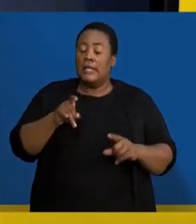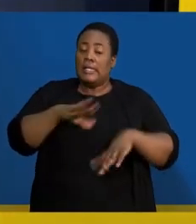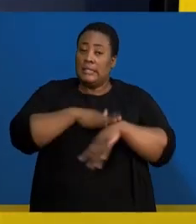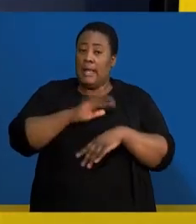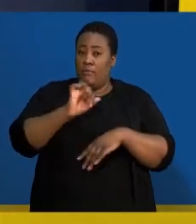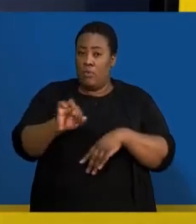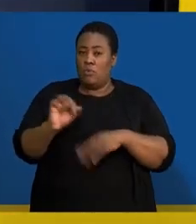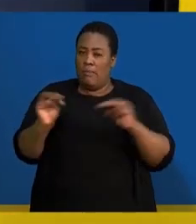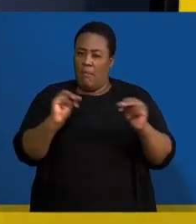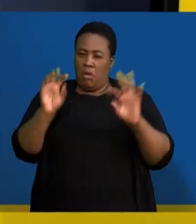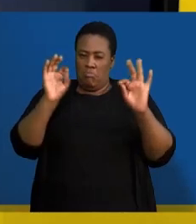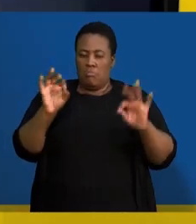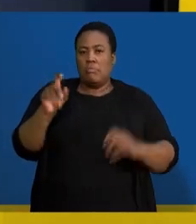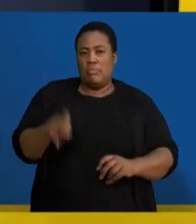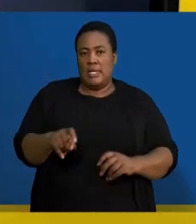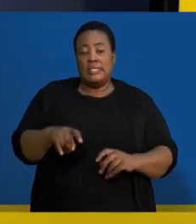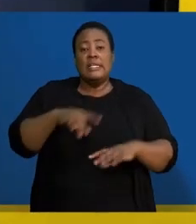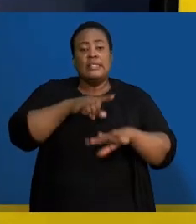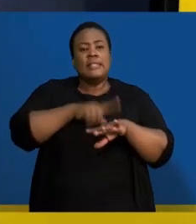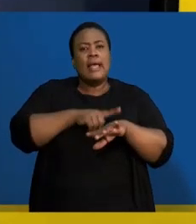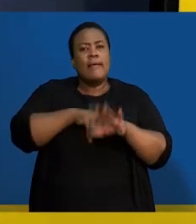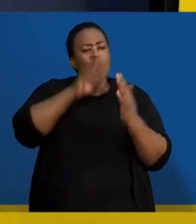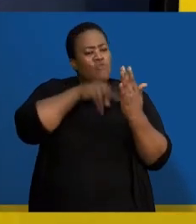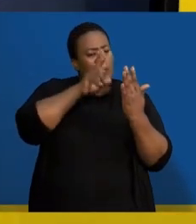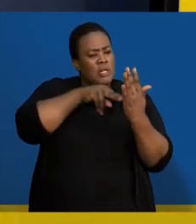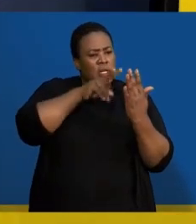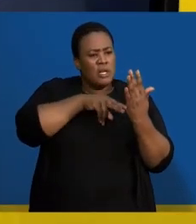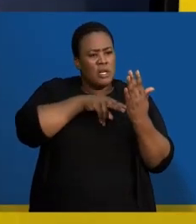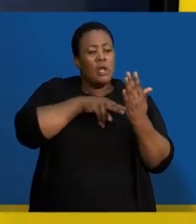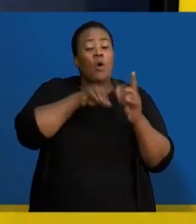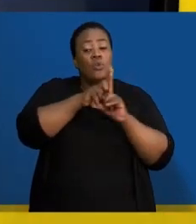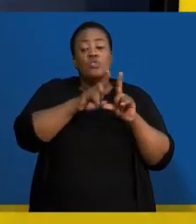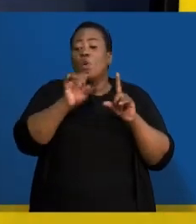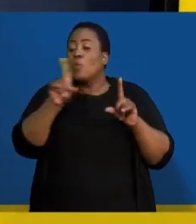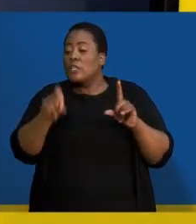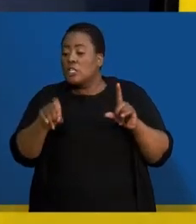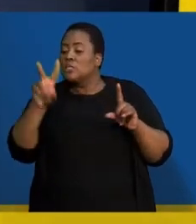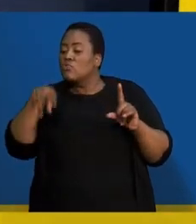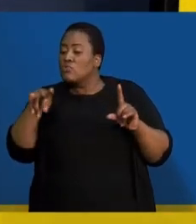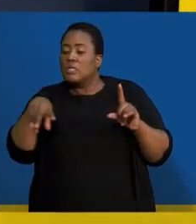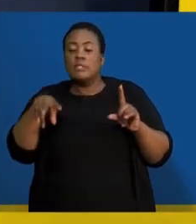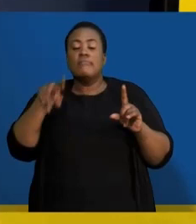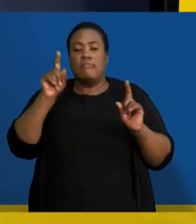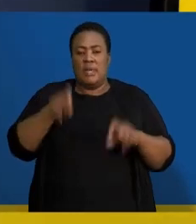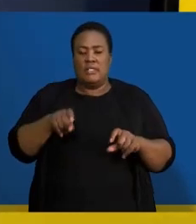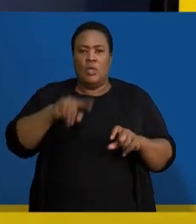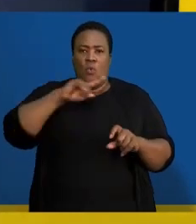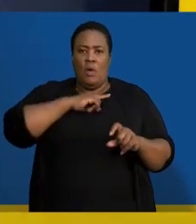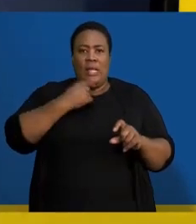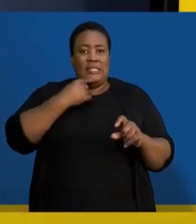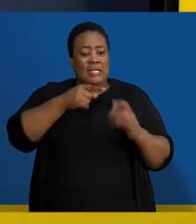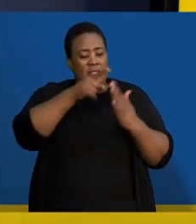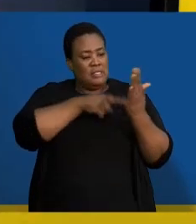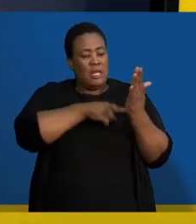your reading time, when you're reading the sources, it's also important to read the questions. Because remember, I told you that you cannot just read the source